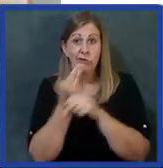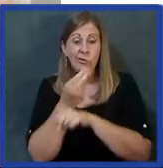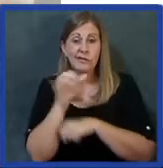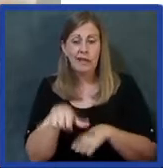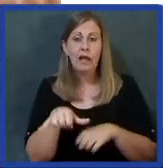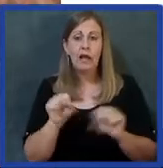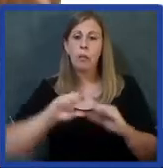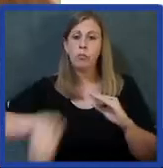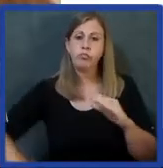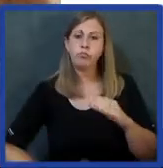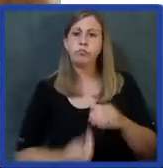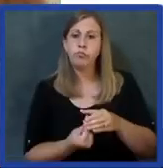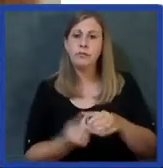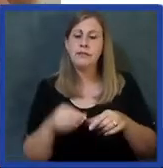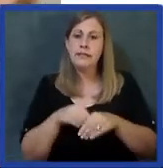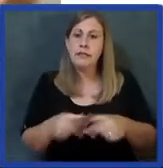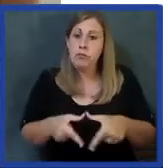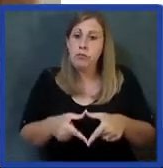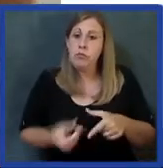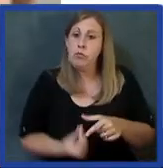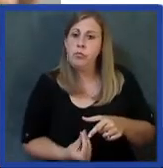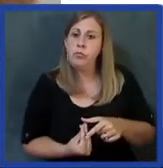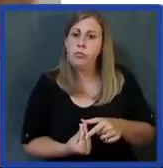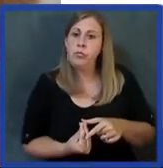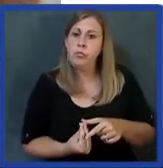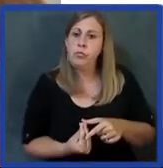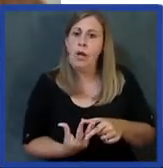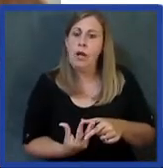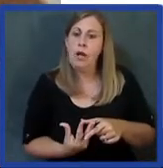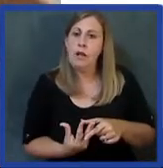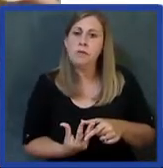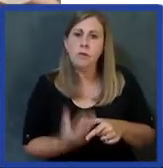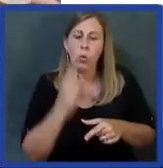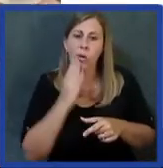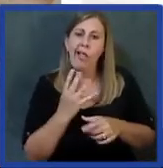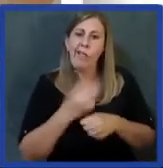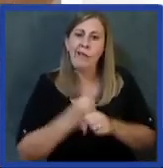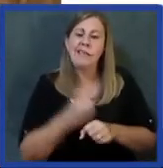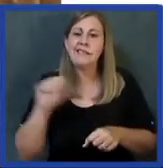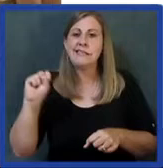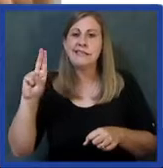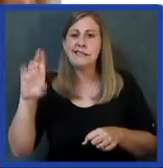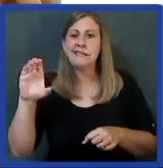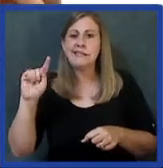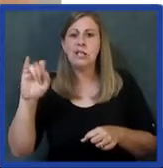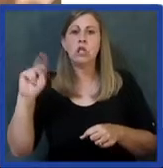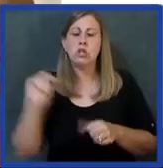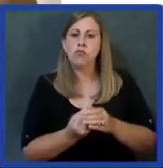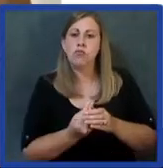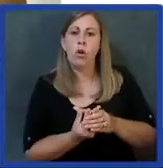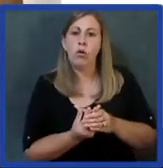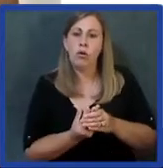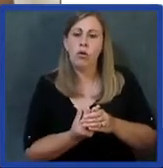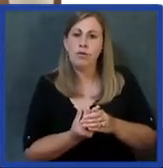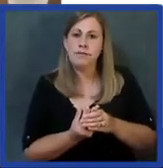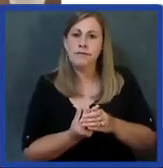and let it go, it opens up and creates a seal around this onto your vaginal wall. That is how when you're